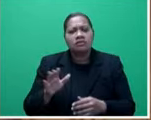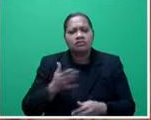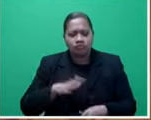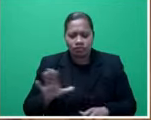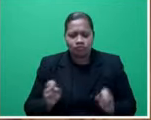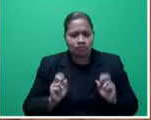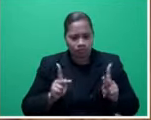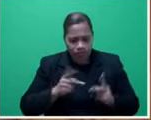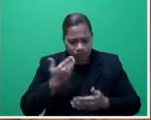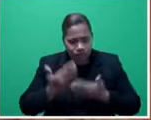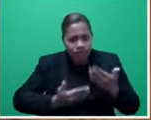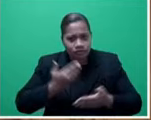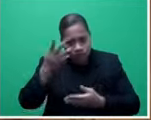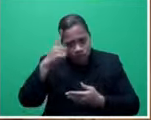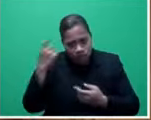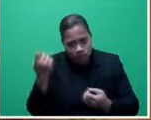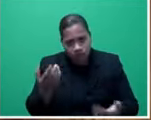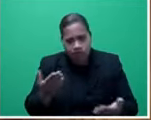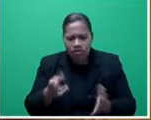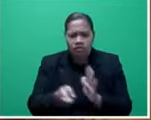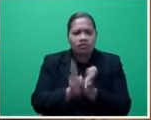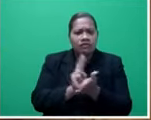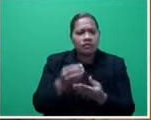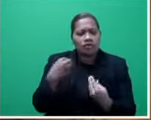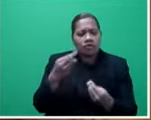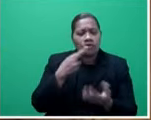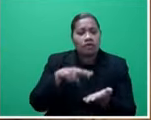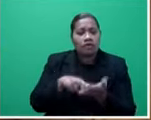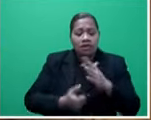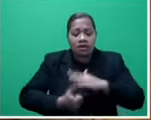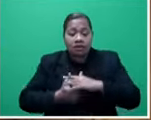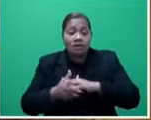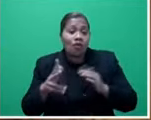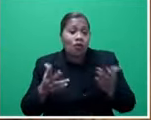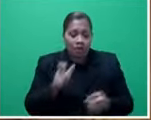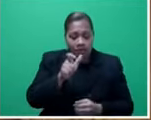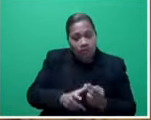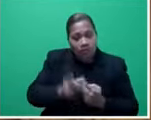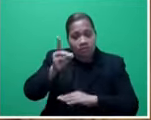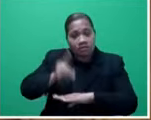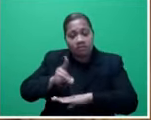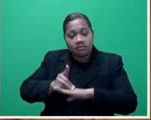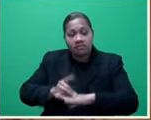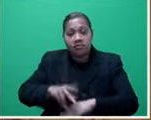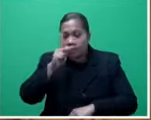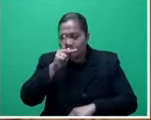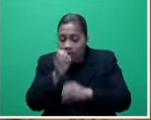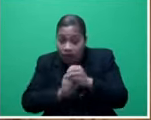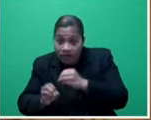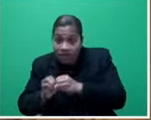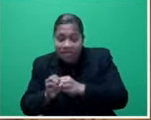motion on the review of the performance audit report for access for persons with disabilities to public offices and public